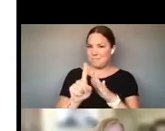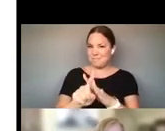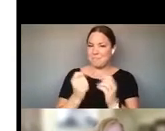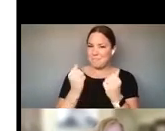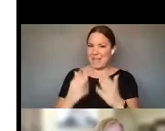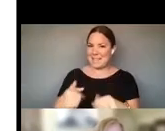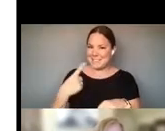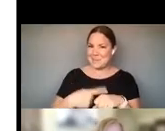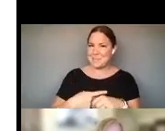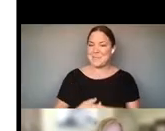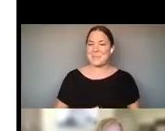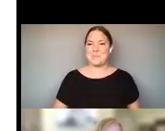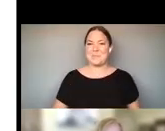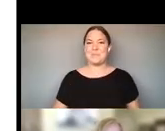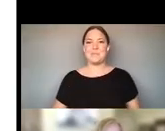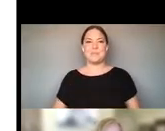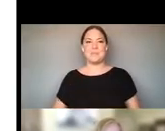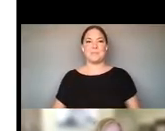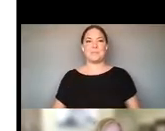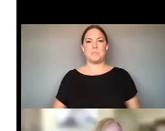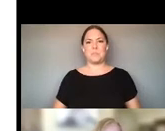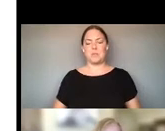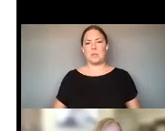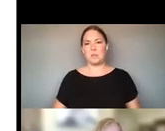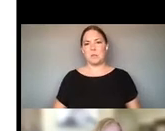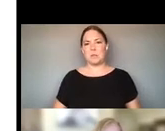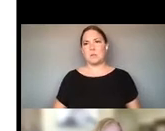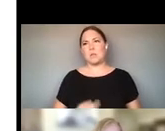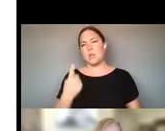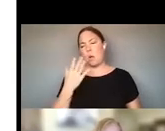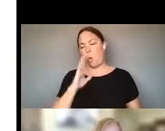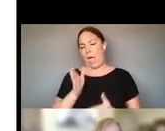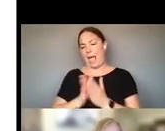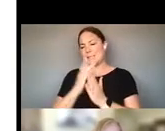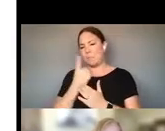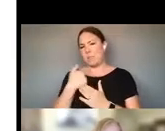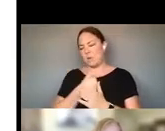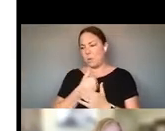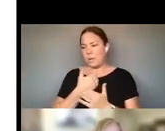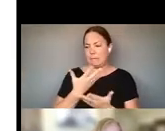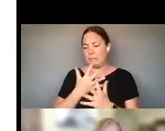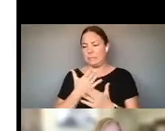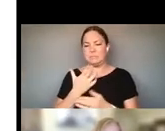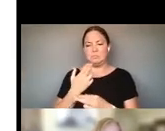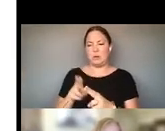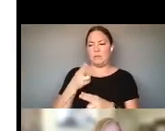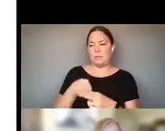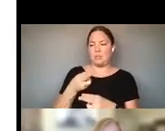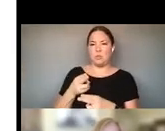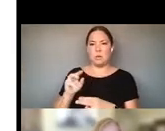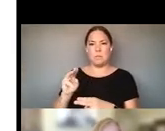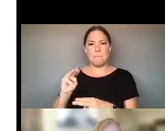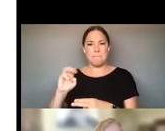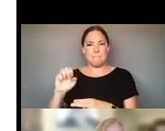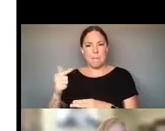ask a, a question that, that we've kind of danced around a little bit, um, before. Um, I'm going to throw it to Meg again, just